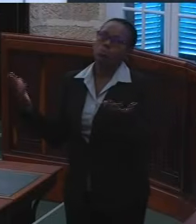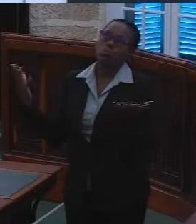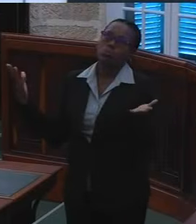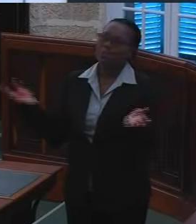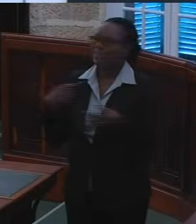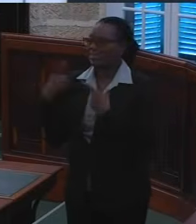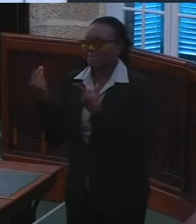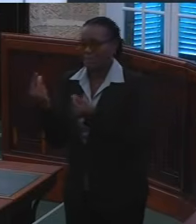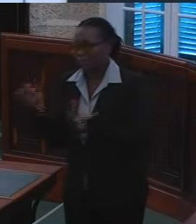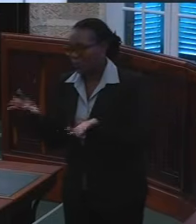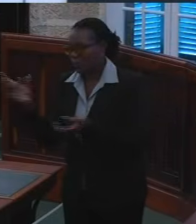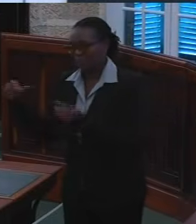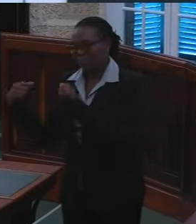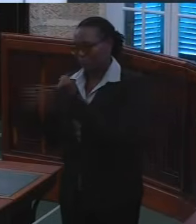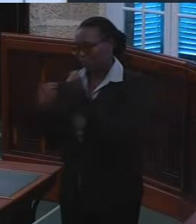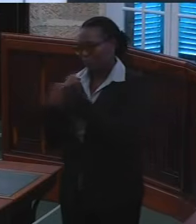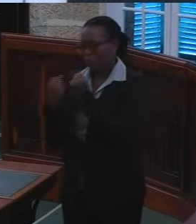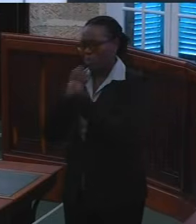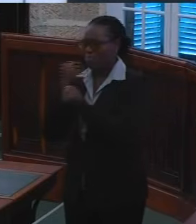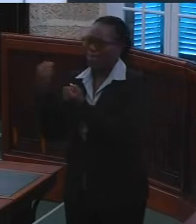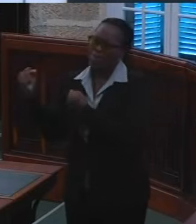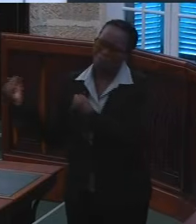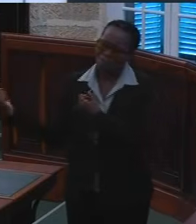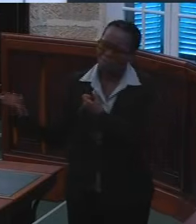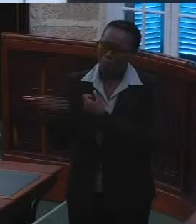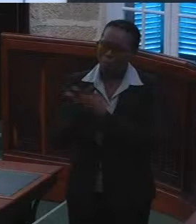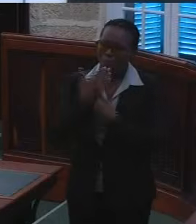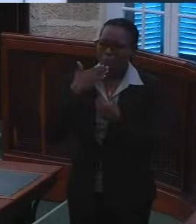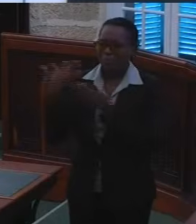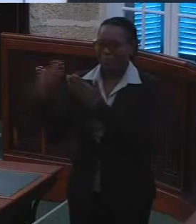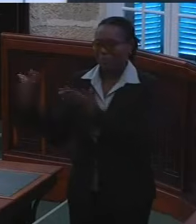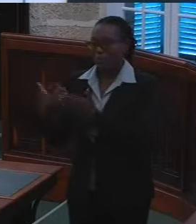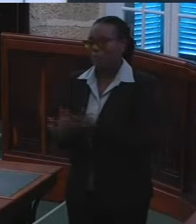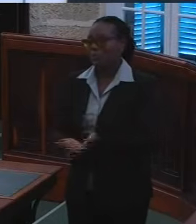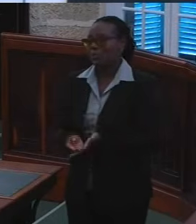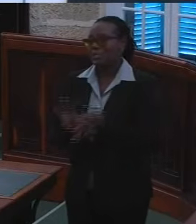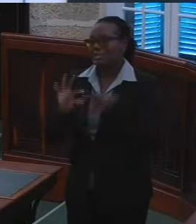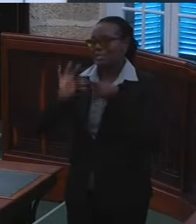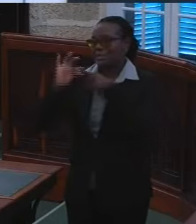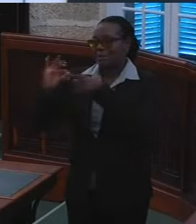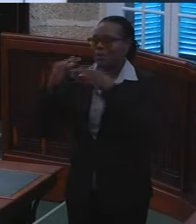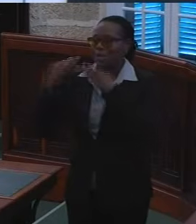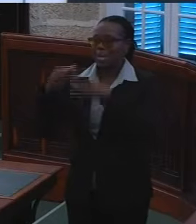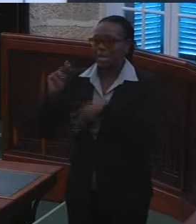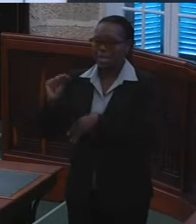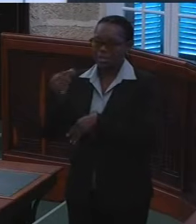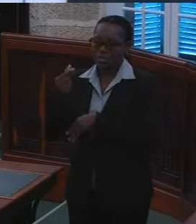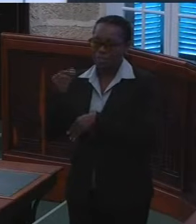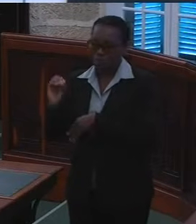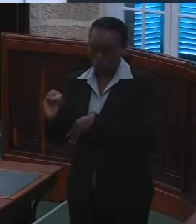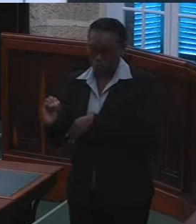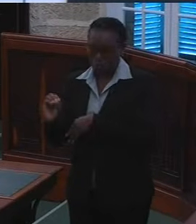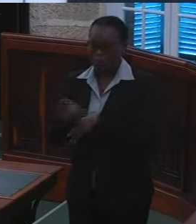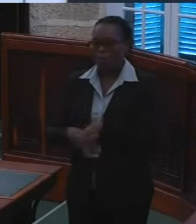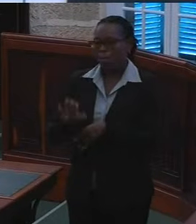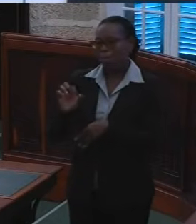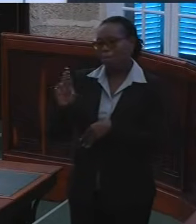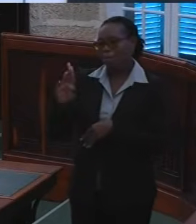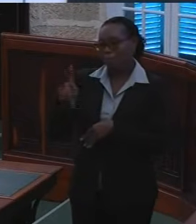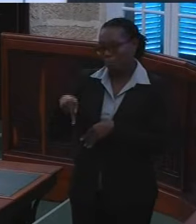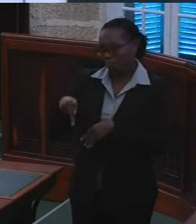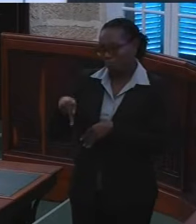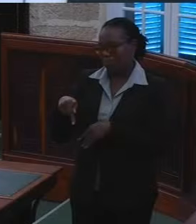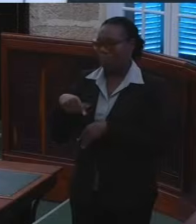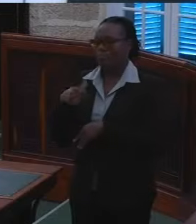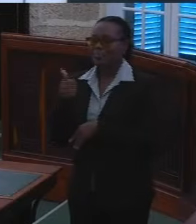thank all of them. We also owe a special debt of gratitude to the NGO sector, sir, BARP, who